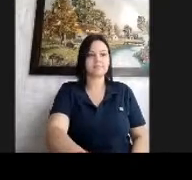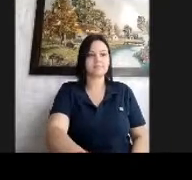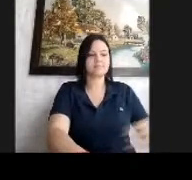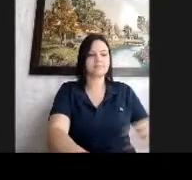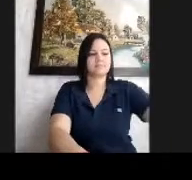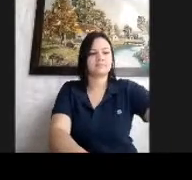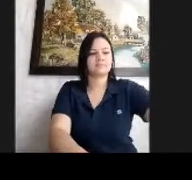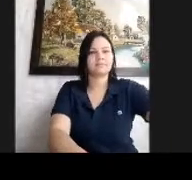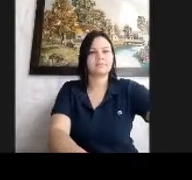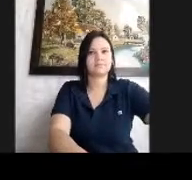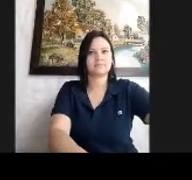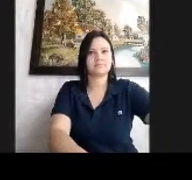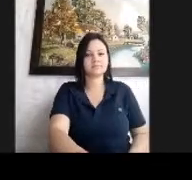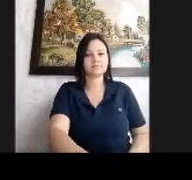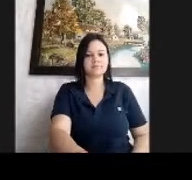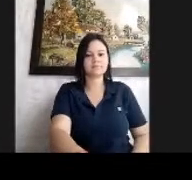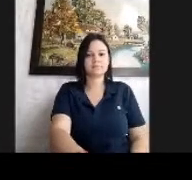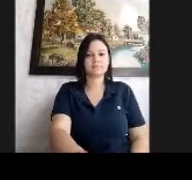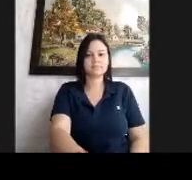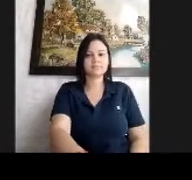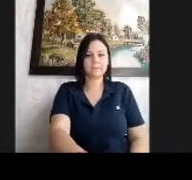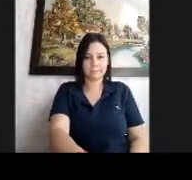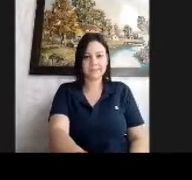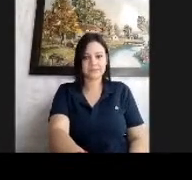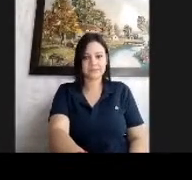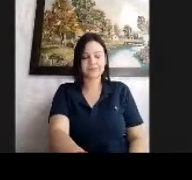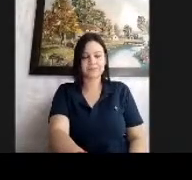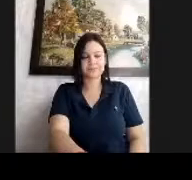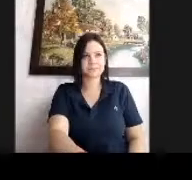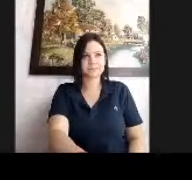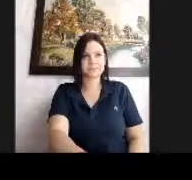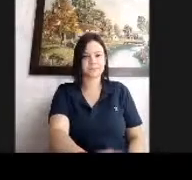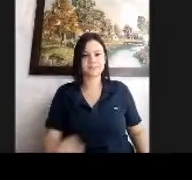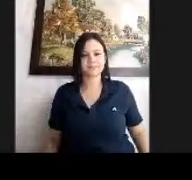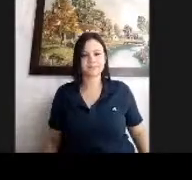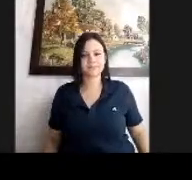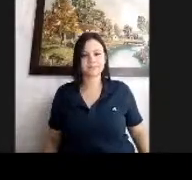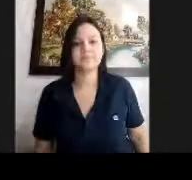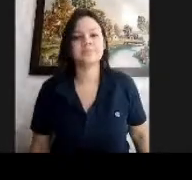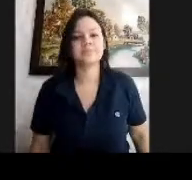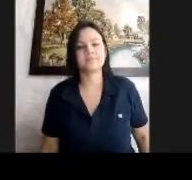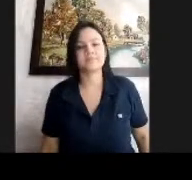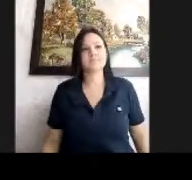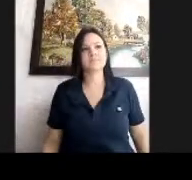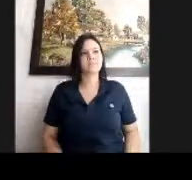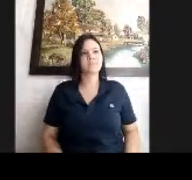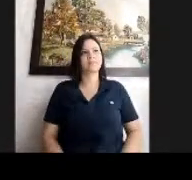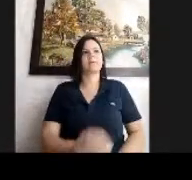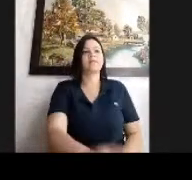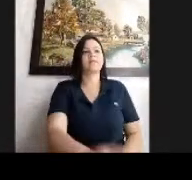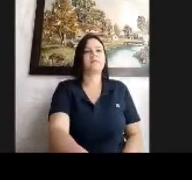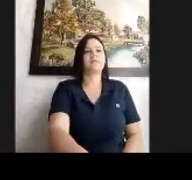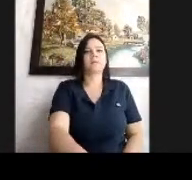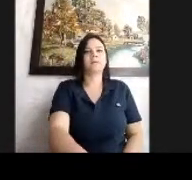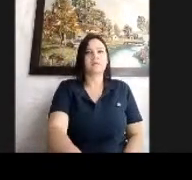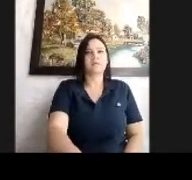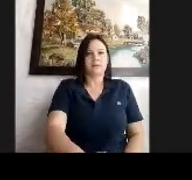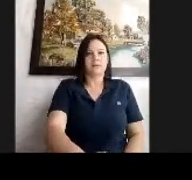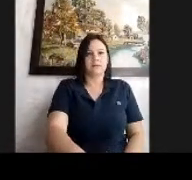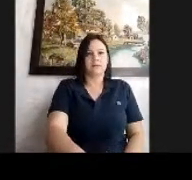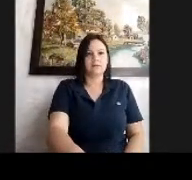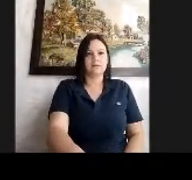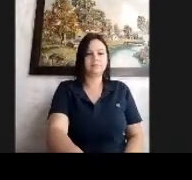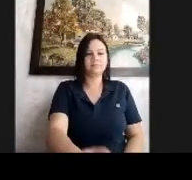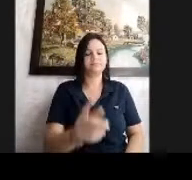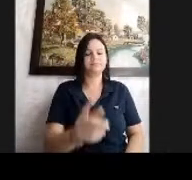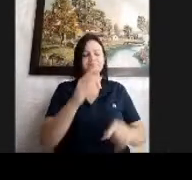to reach peace, I'm assuming. Peace. A nuestros jóvenes a entender y a despertar en ellos esa